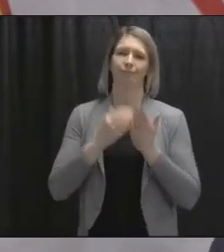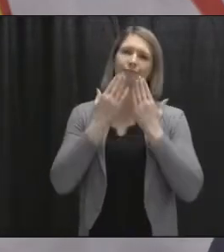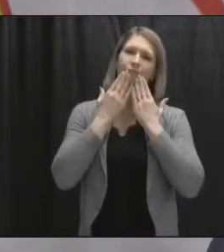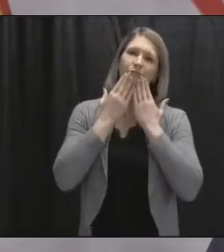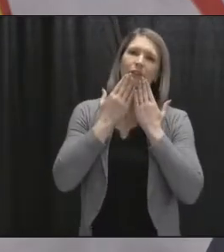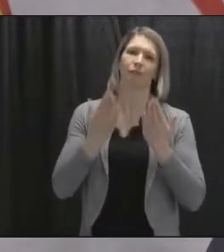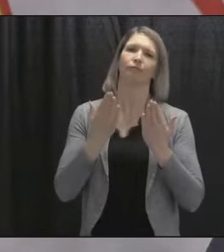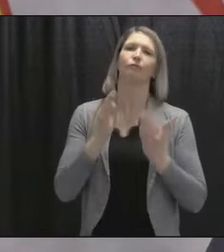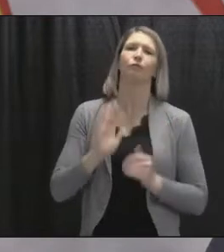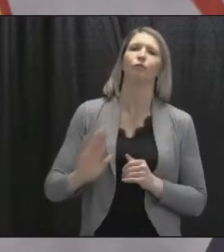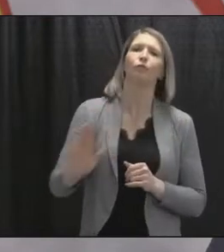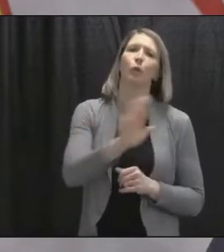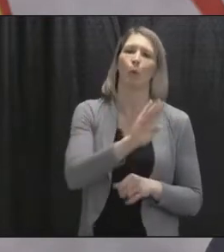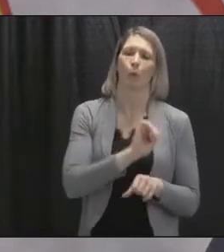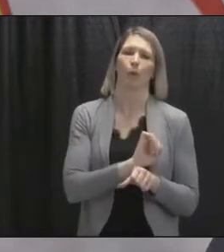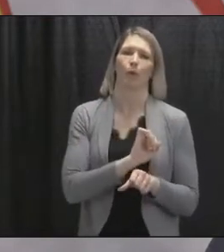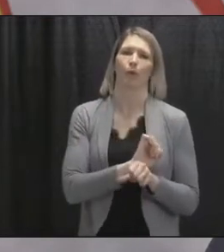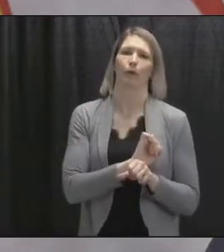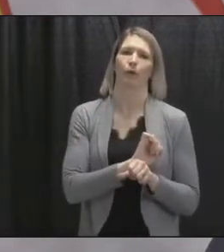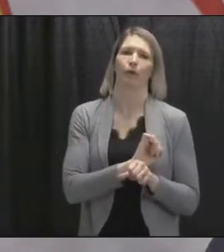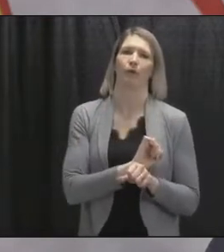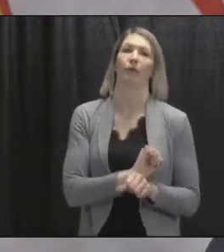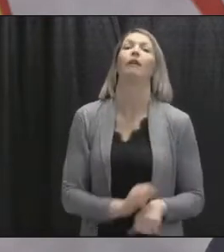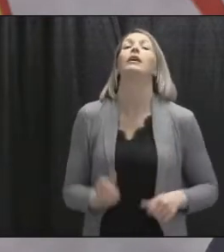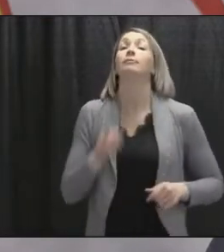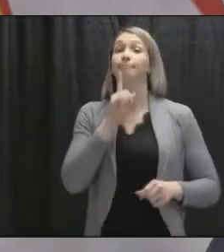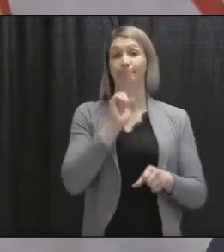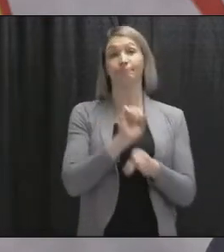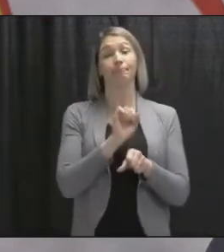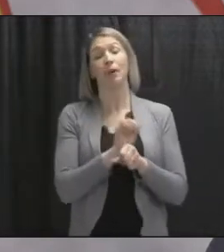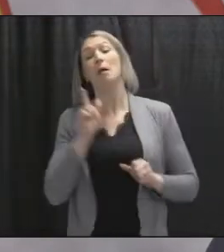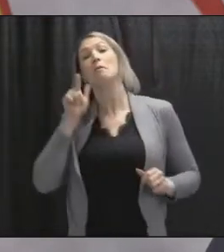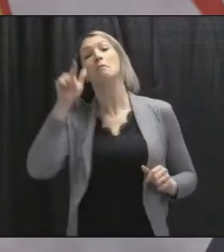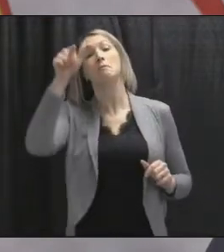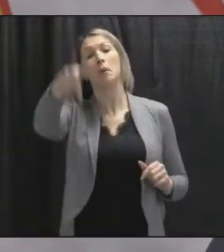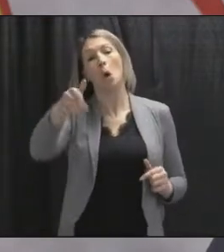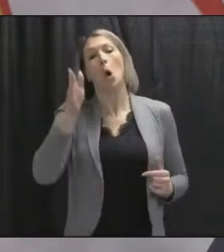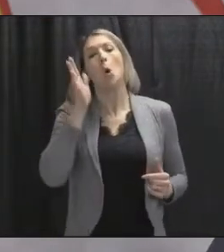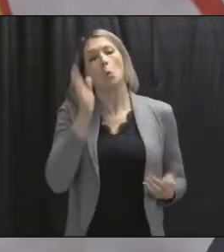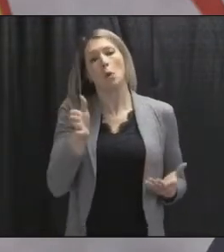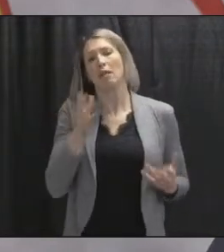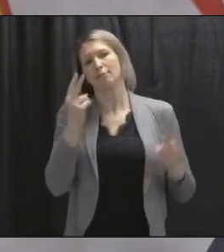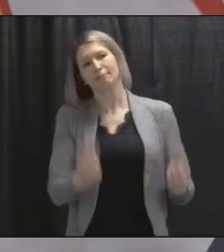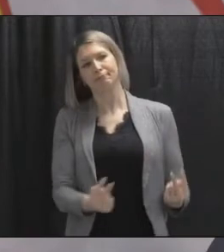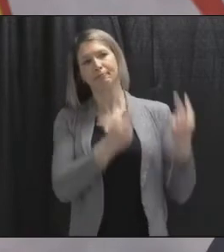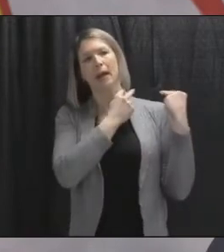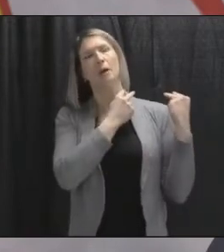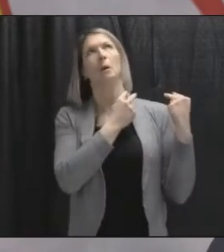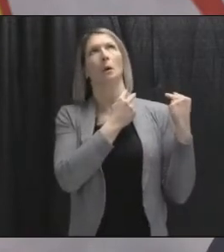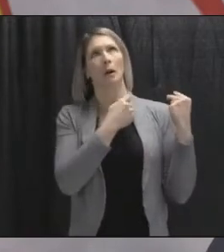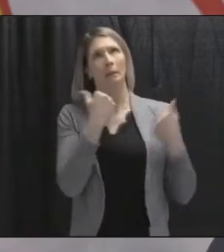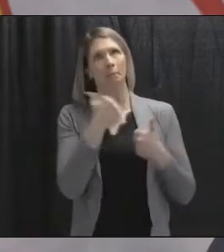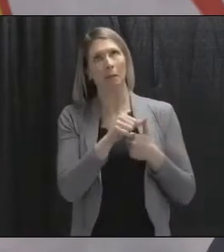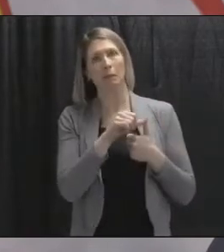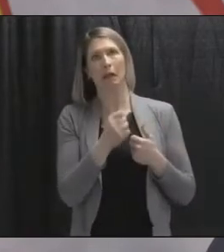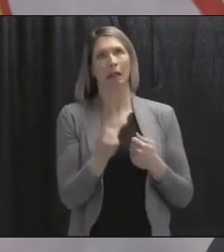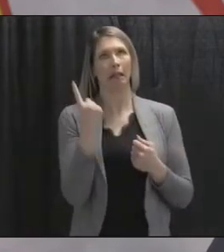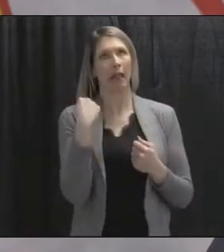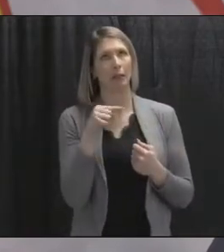and challenging period, there will come a day when we will overcome this pandemic. But that's up to